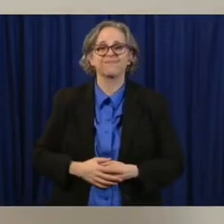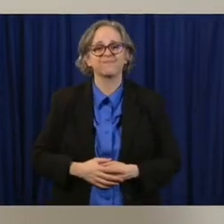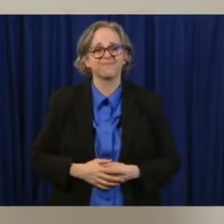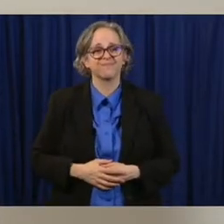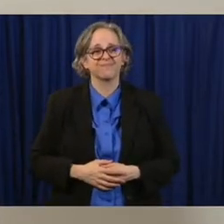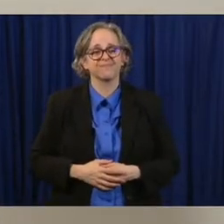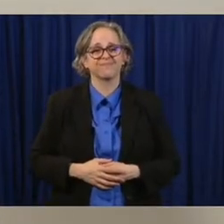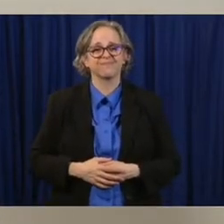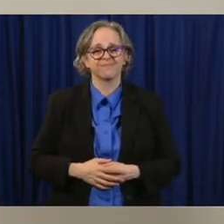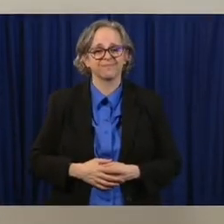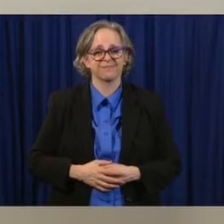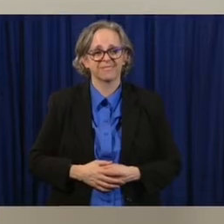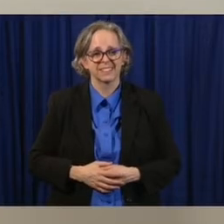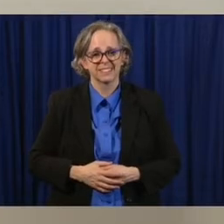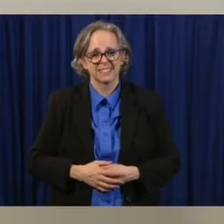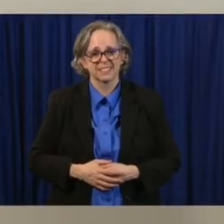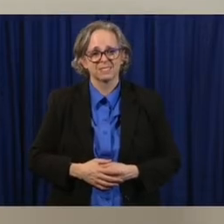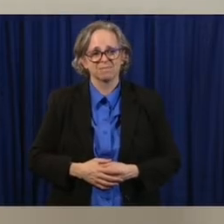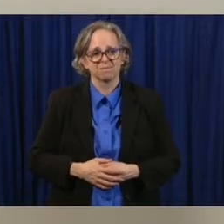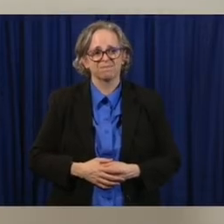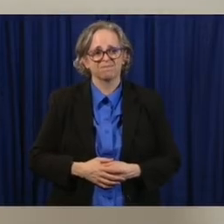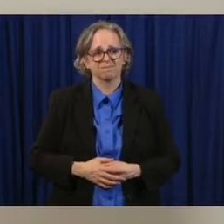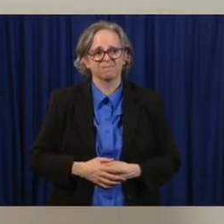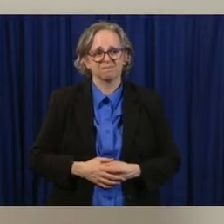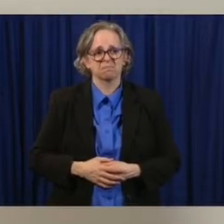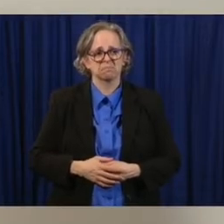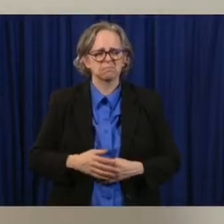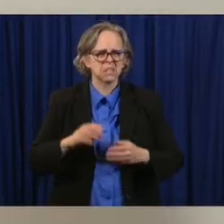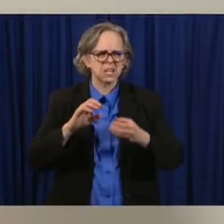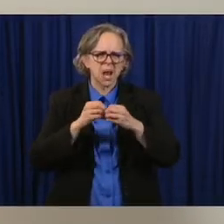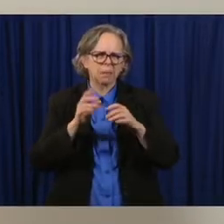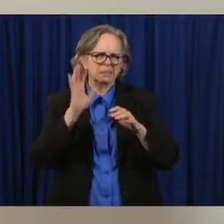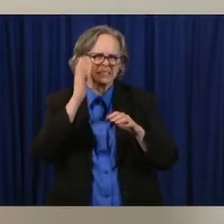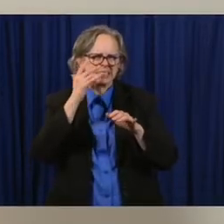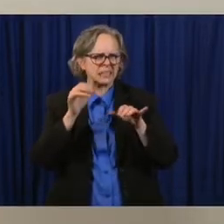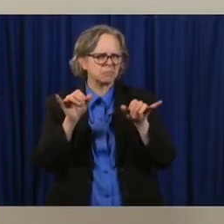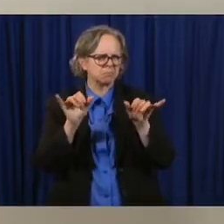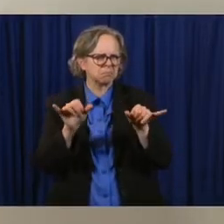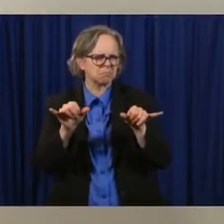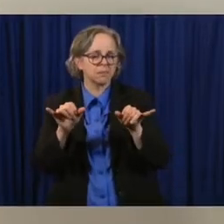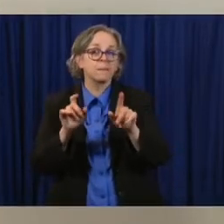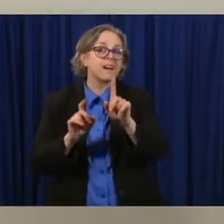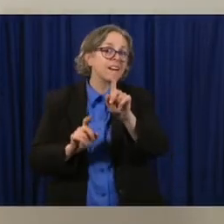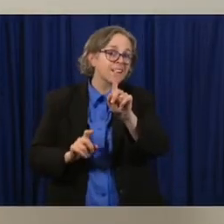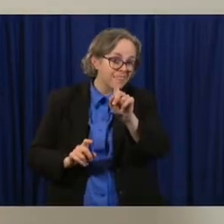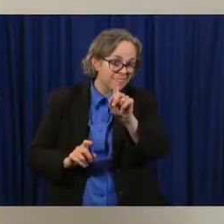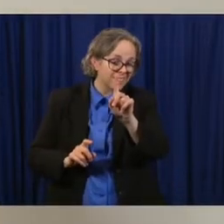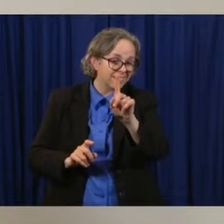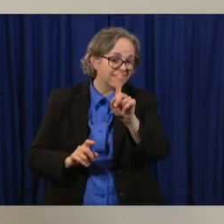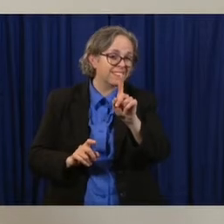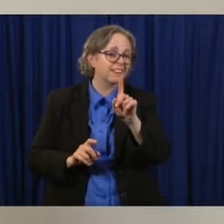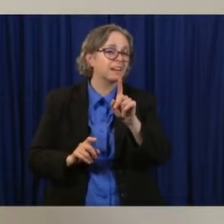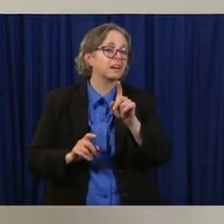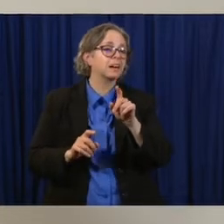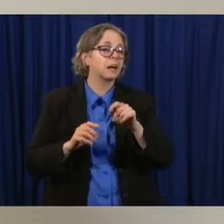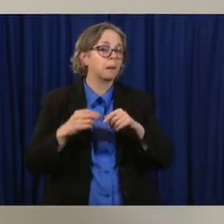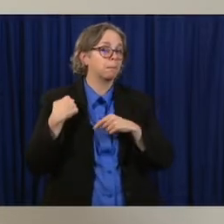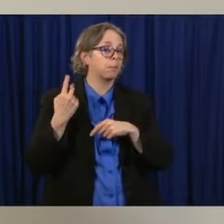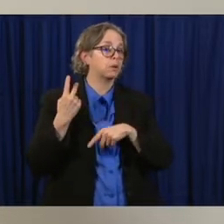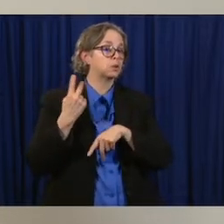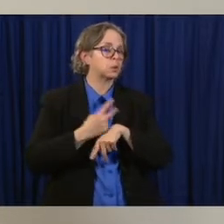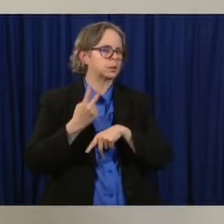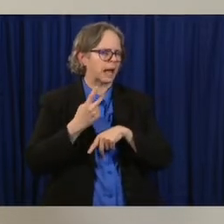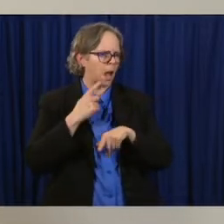we see that our numbers stay roughly the same, although we're seeing, and I've seen this for 2 days in a row, a